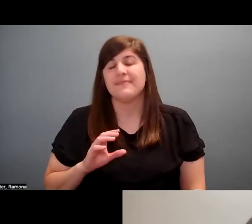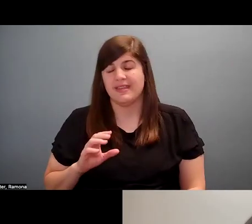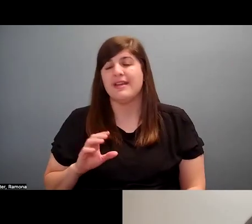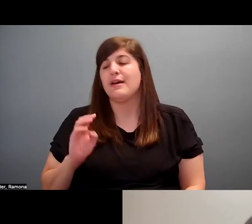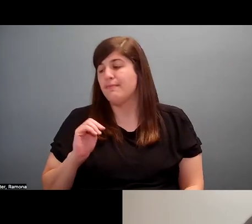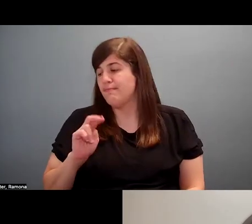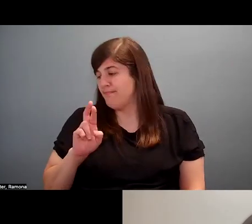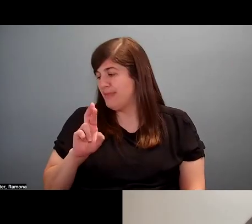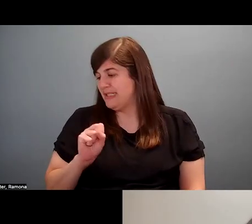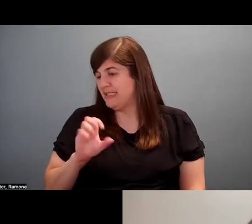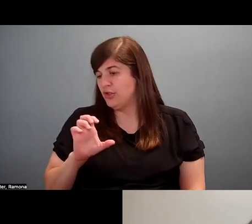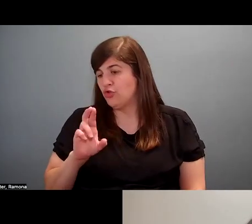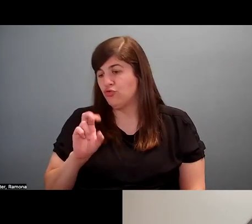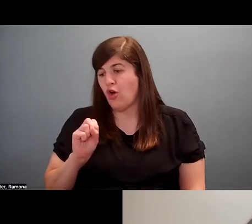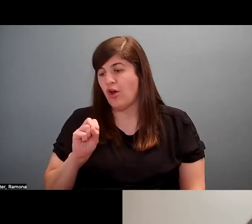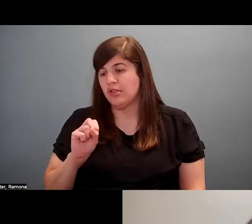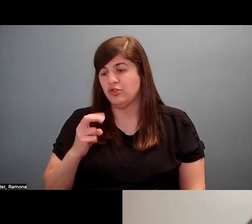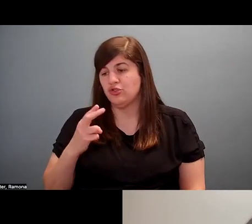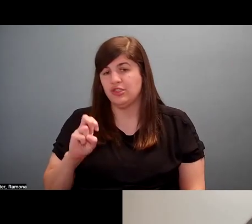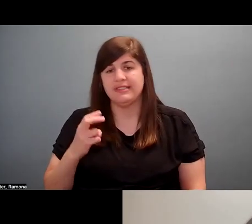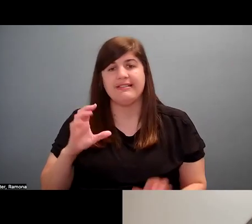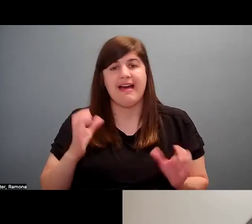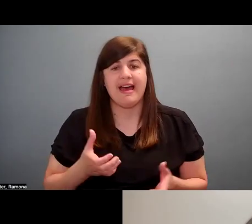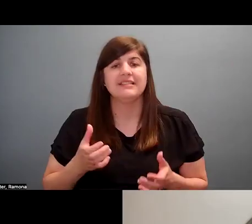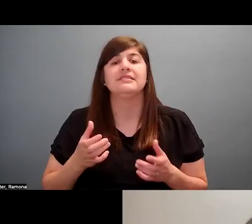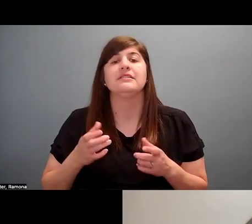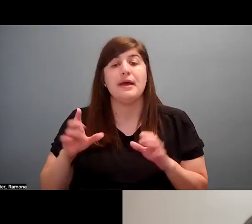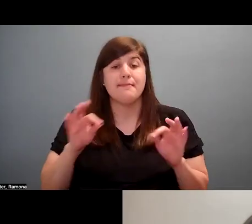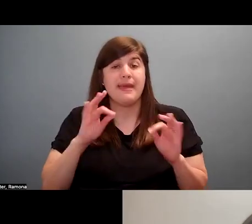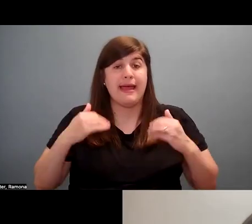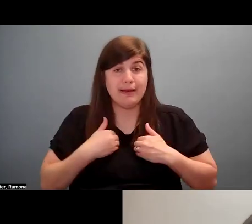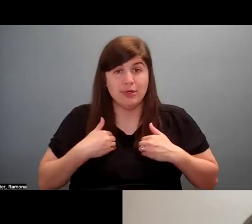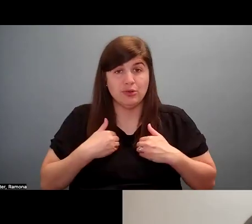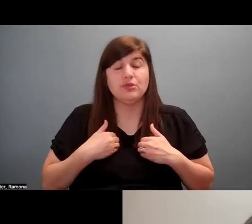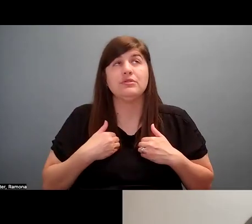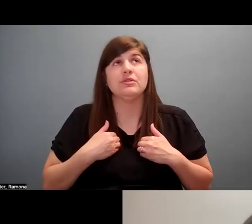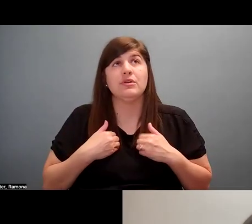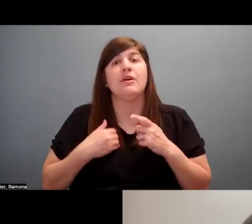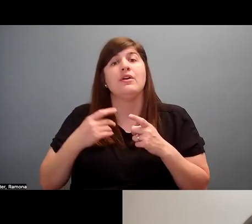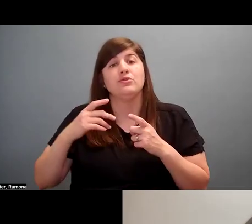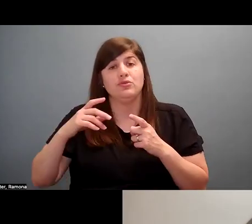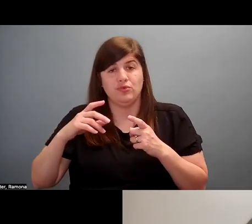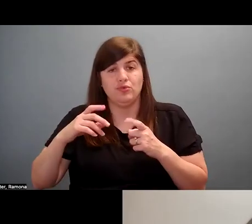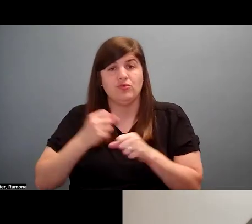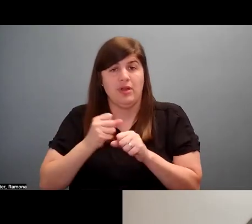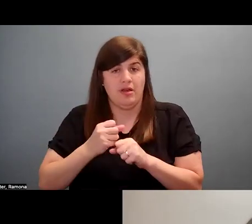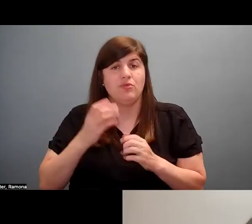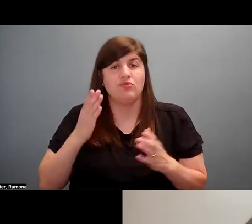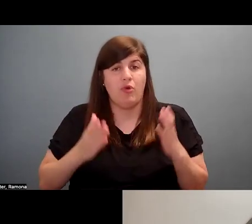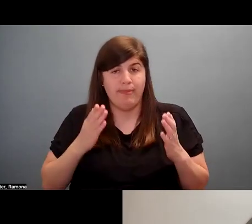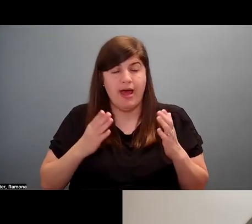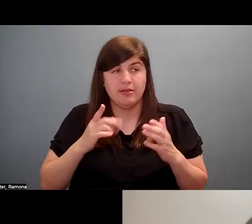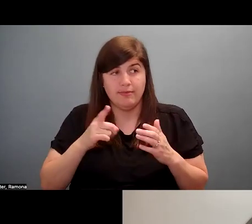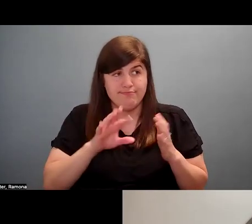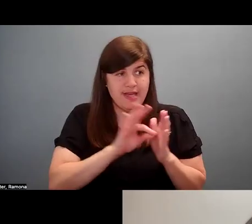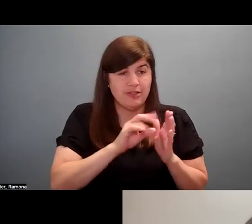to know, when you were picking what animals to make a robot off of, you picked shrimp. Were there other animals